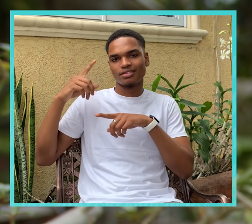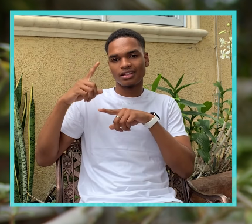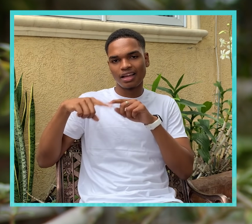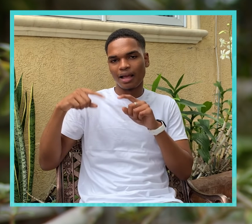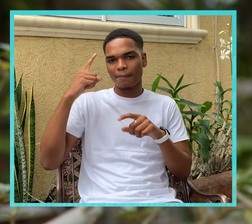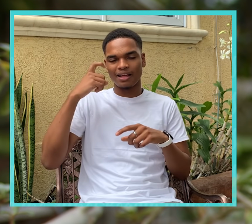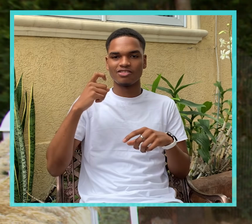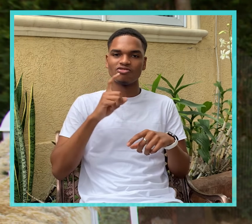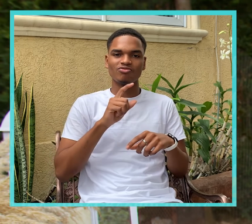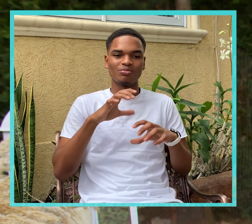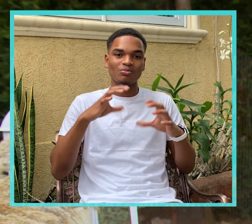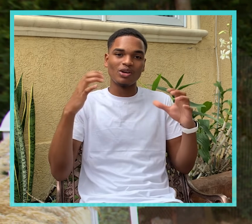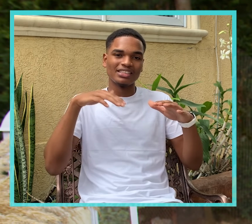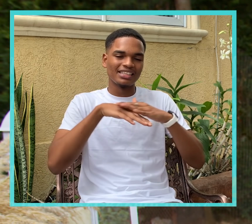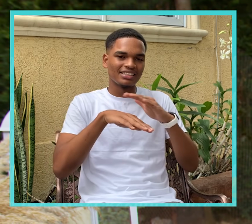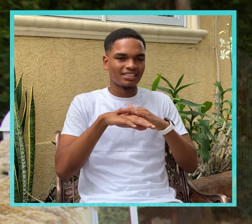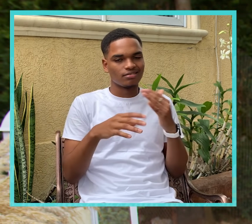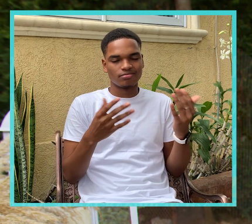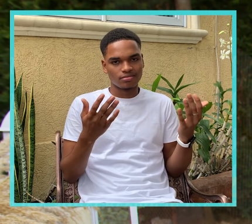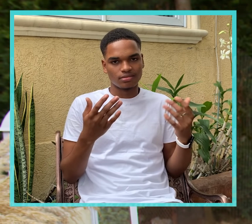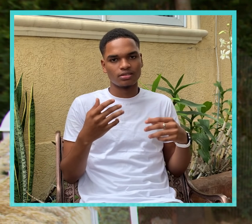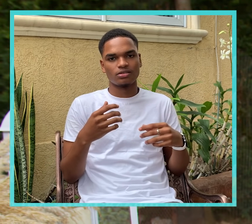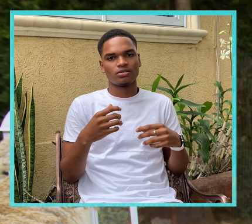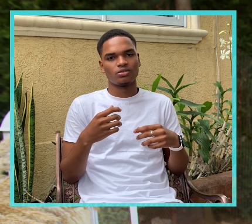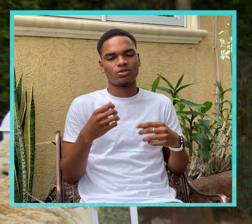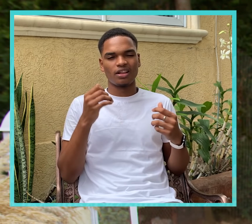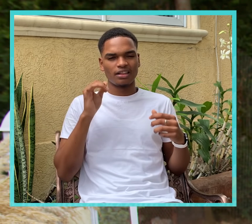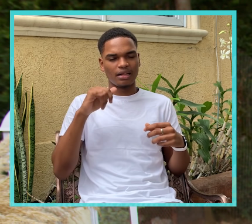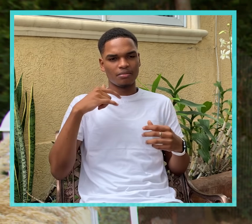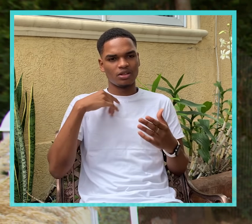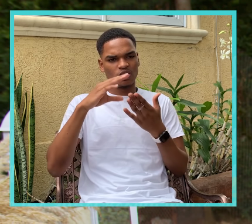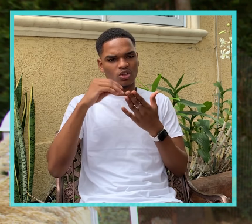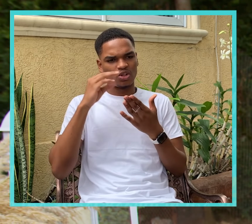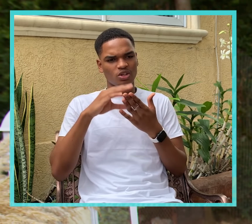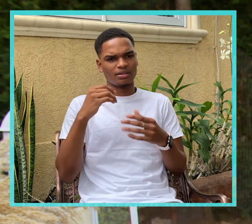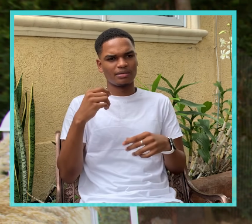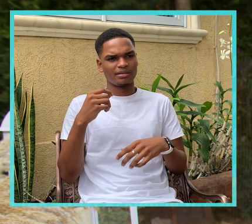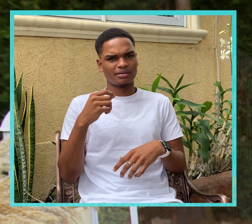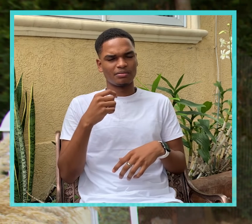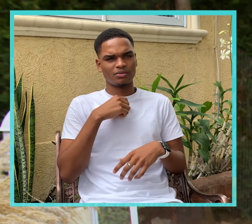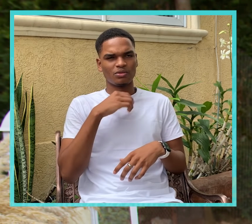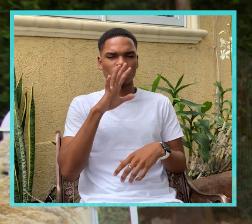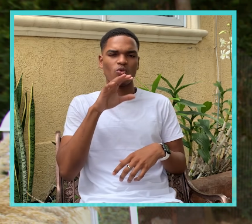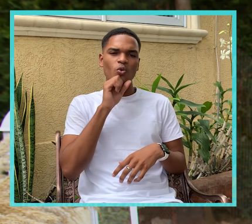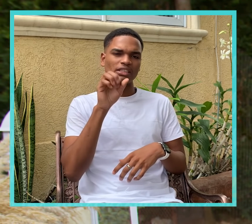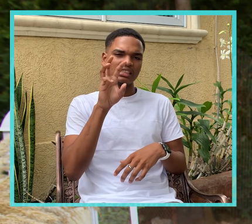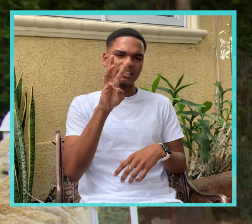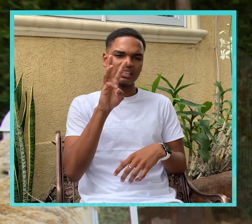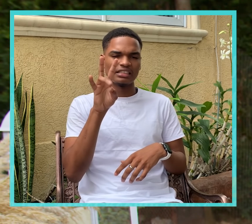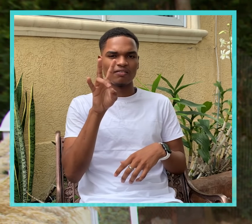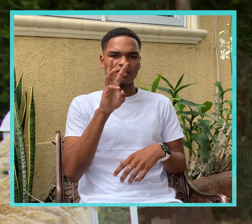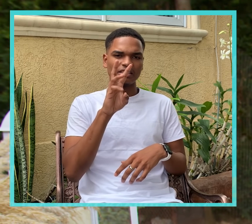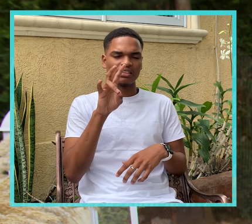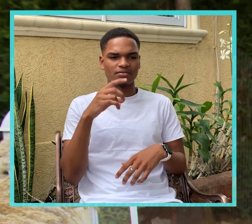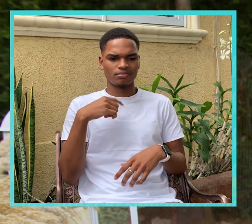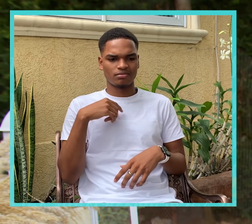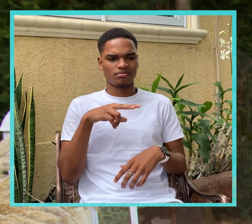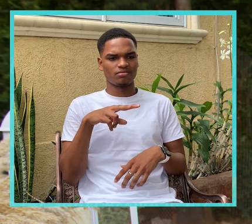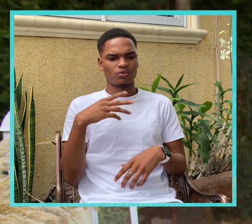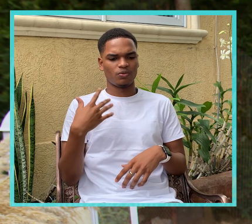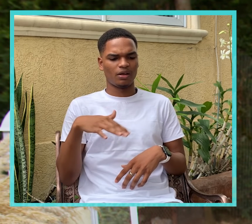had no access to. Right. And so I learned that at an early age, I'd say about six, six, seven, I knew that I'm different.